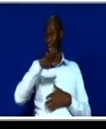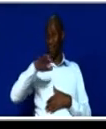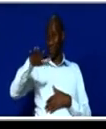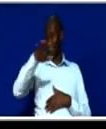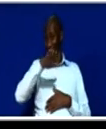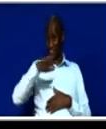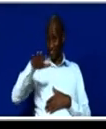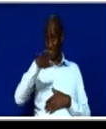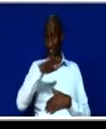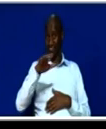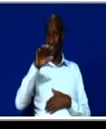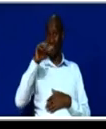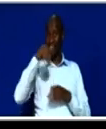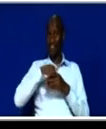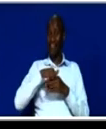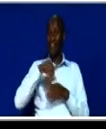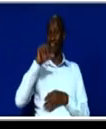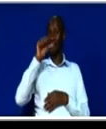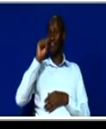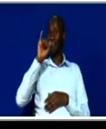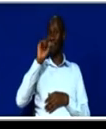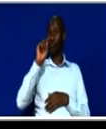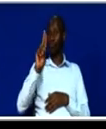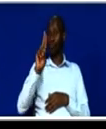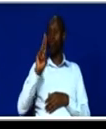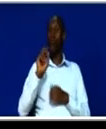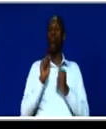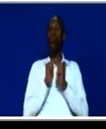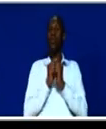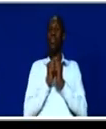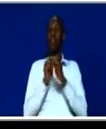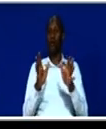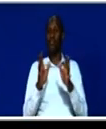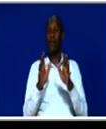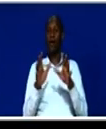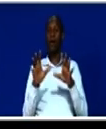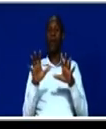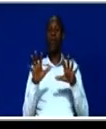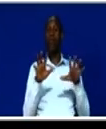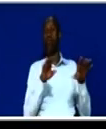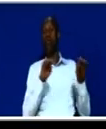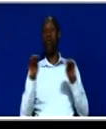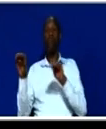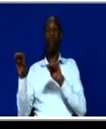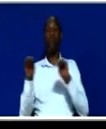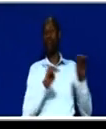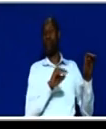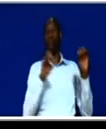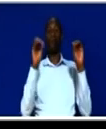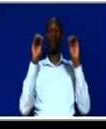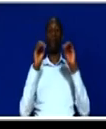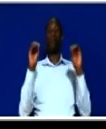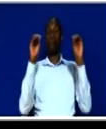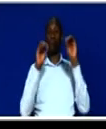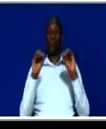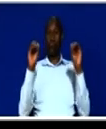you talk about in situ, it means without movement. So think about in situ as without movement. So